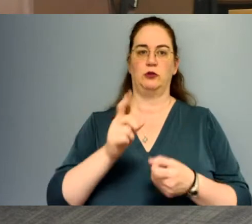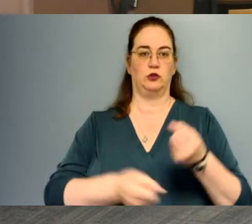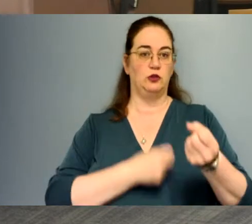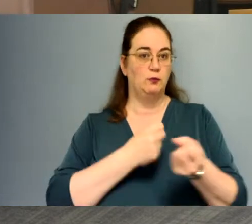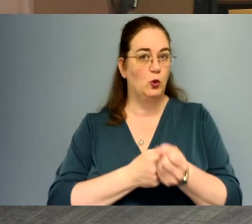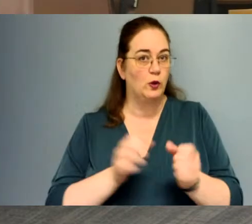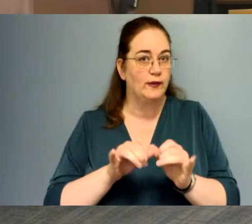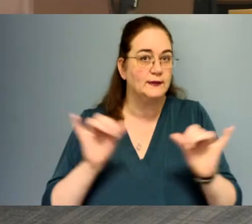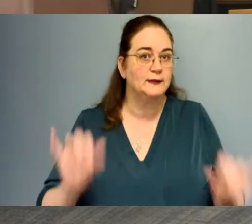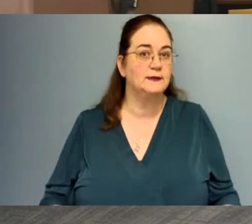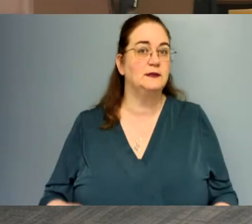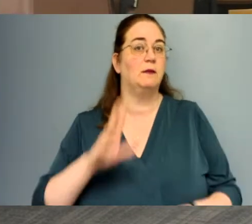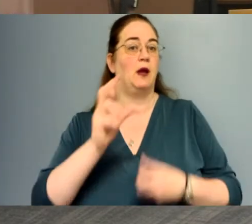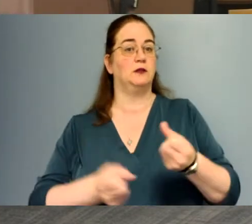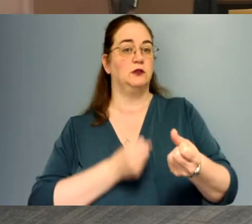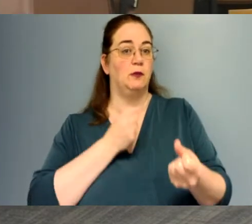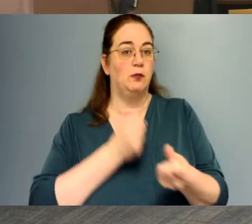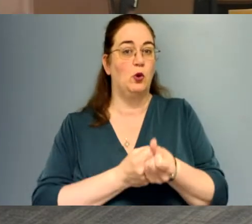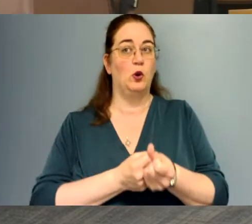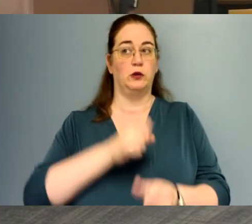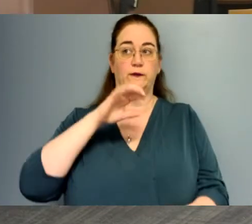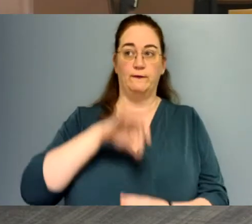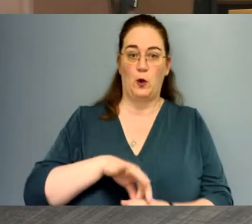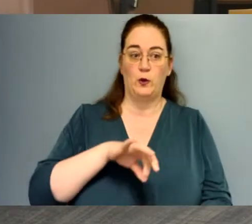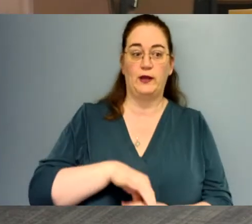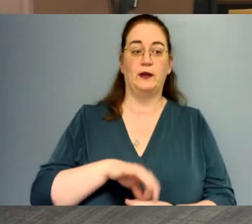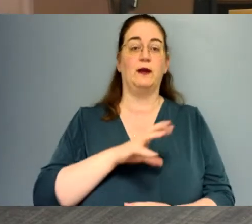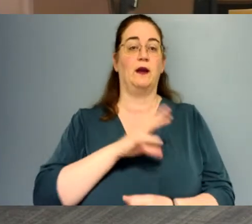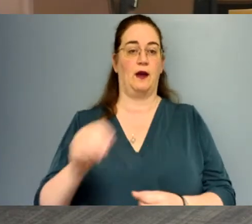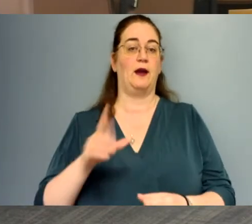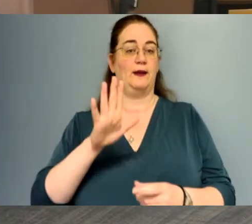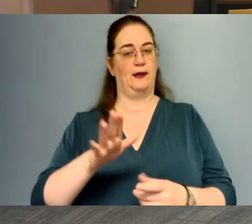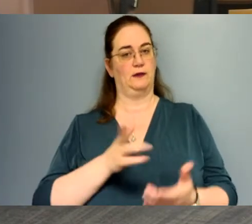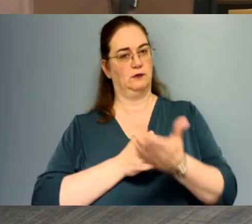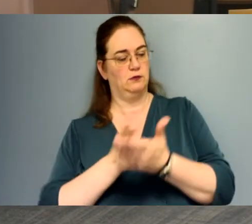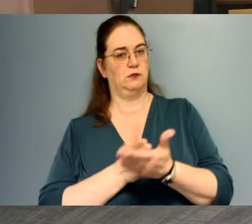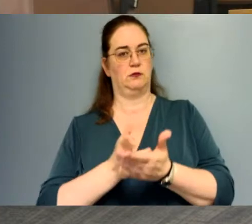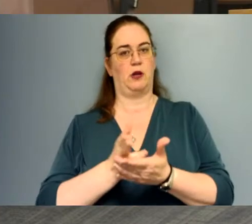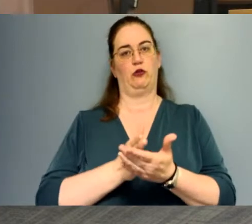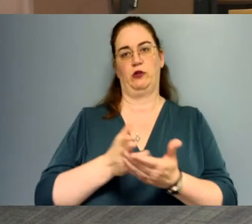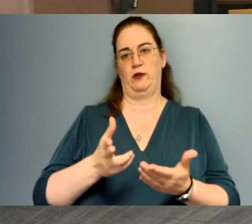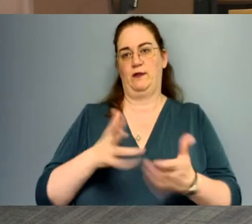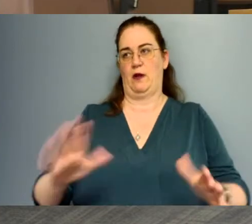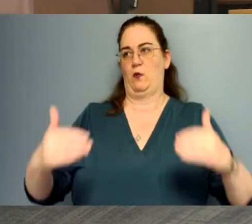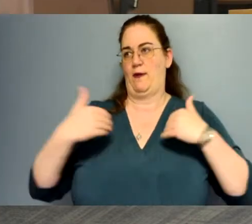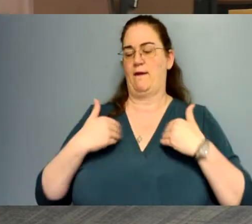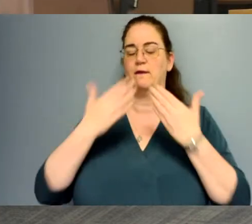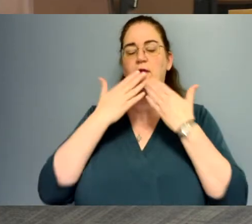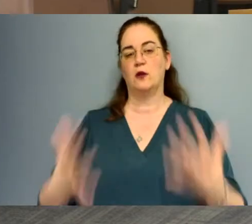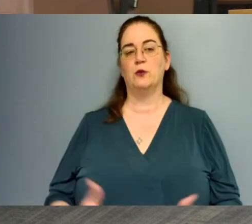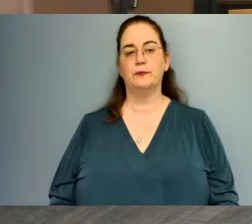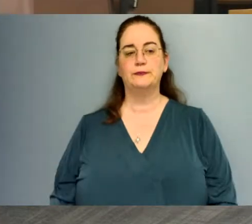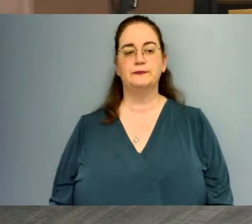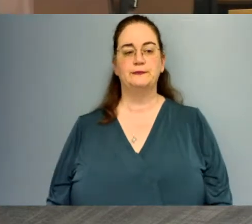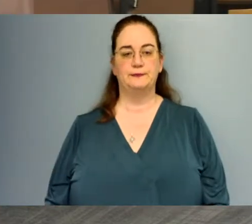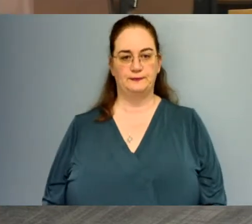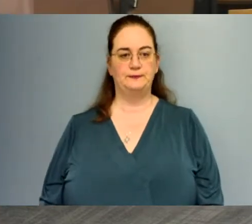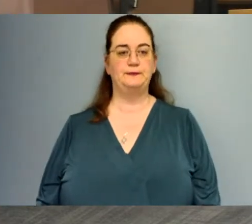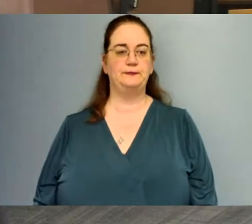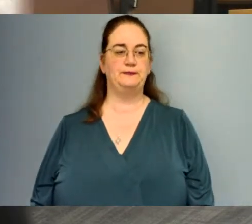this system and support voting and its integrity that we have. Thank you. Okay, thank